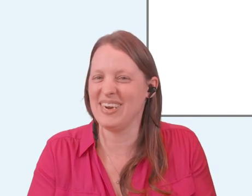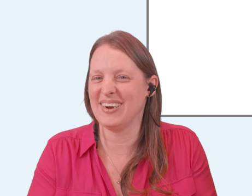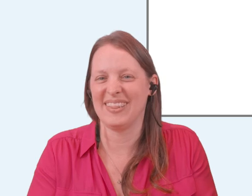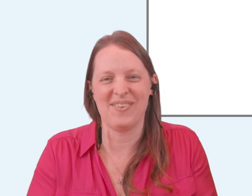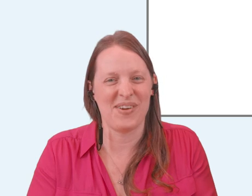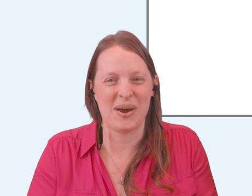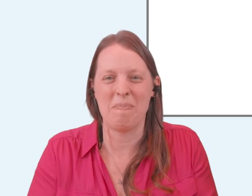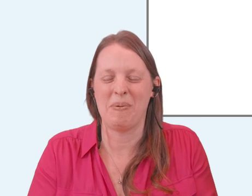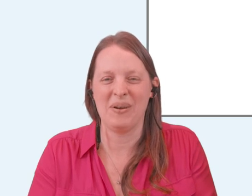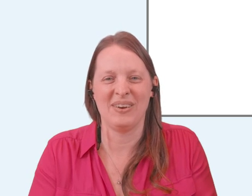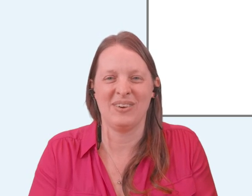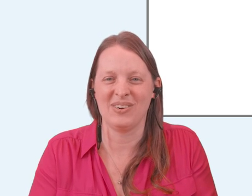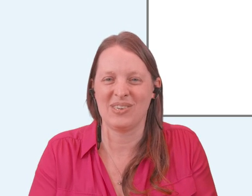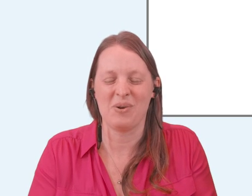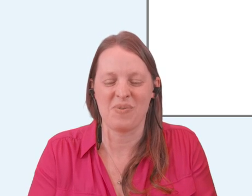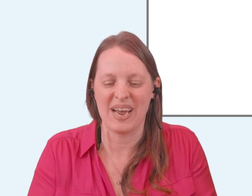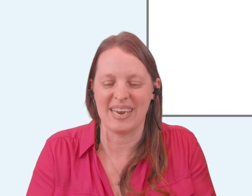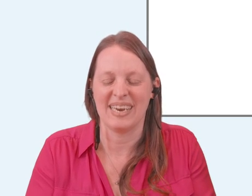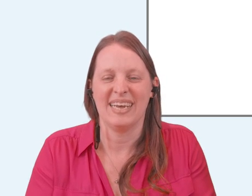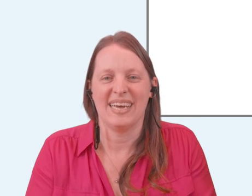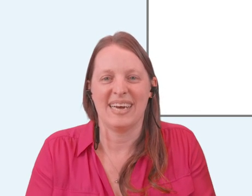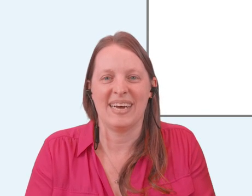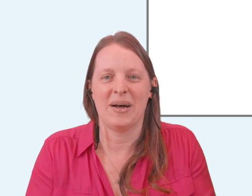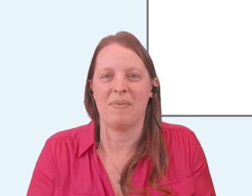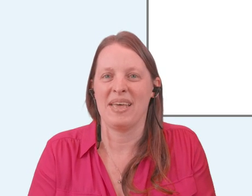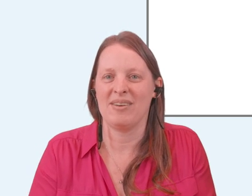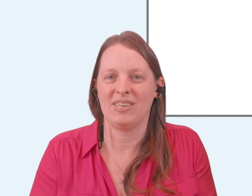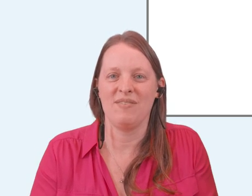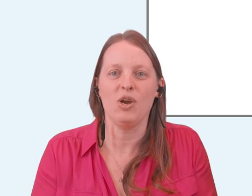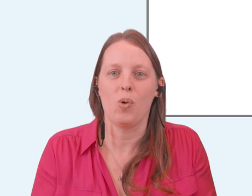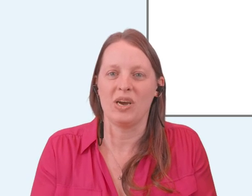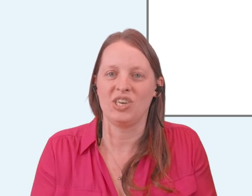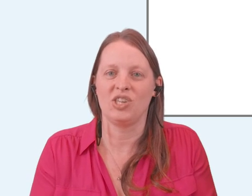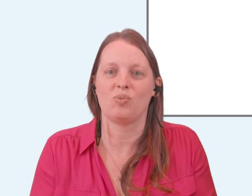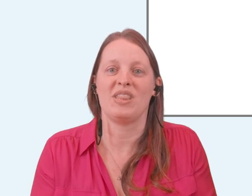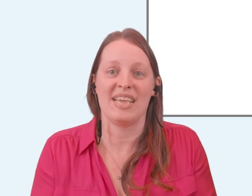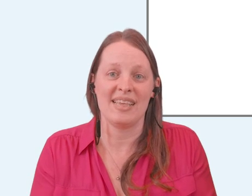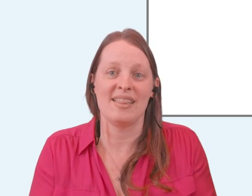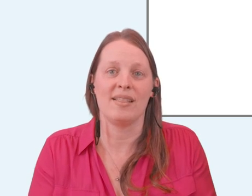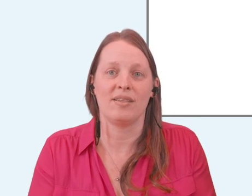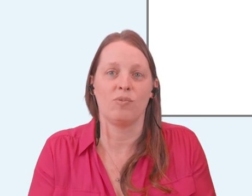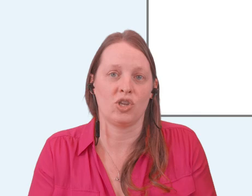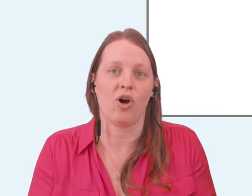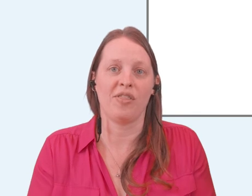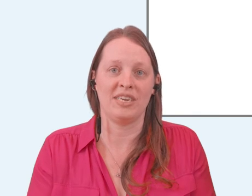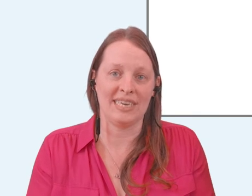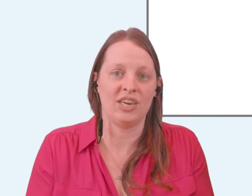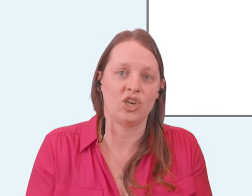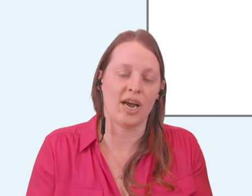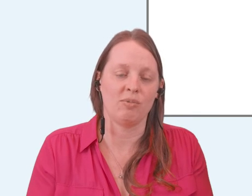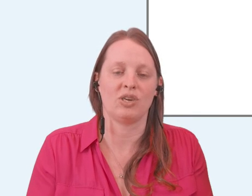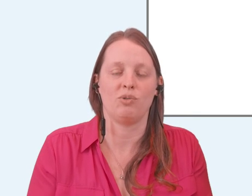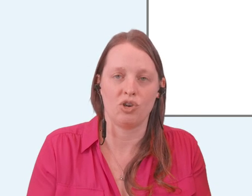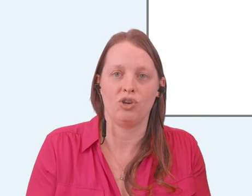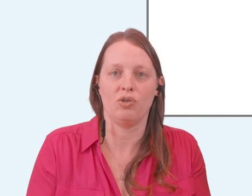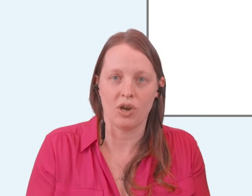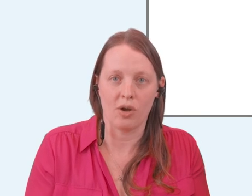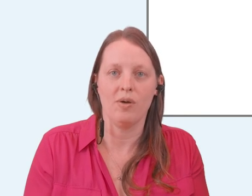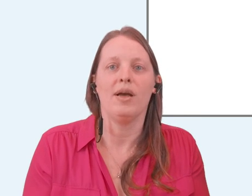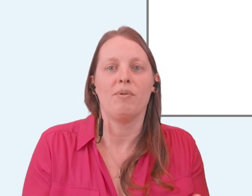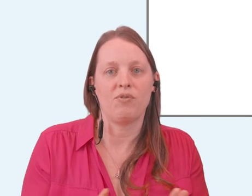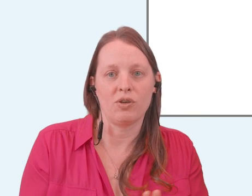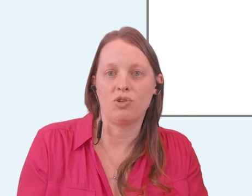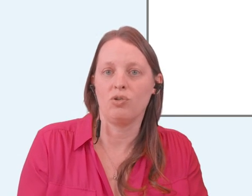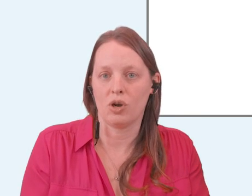Timing trigger. They're very important. You're so right. And there's even questions within what's called the DHI, which I'm sure you